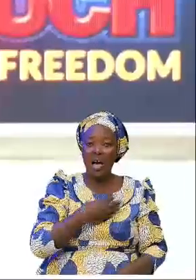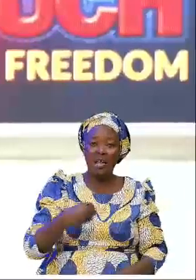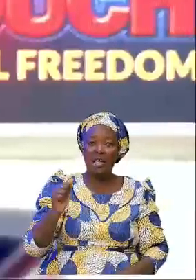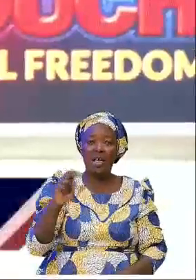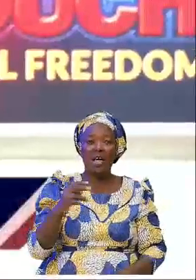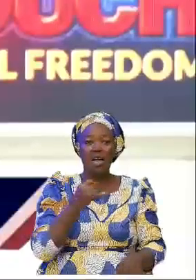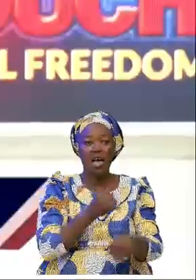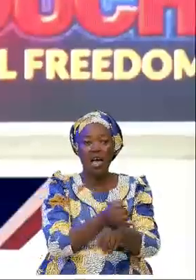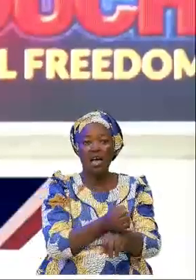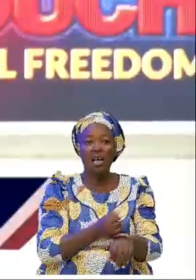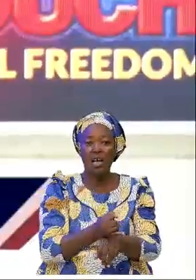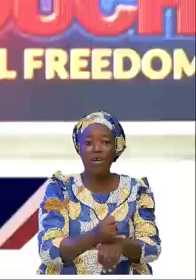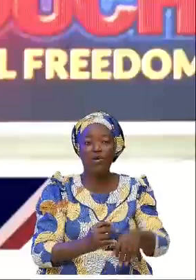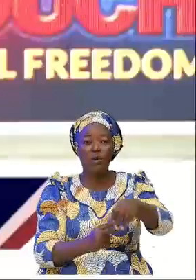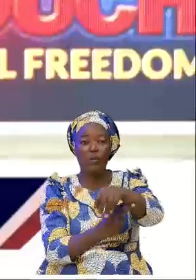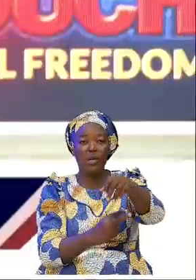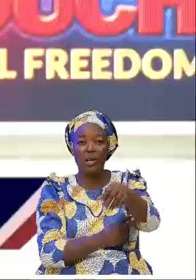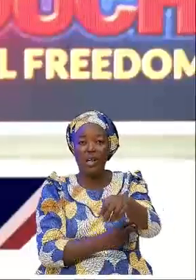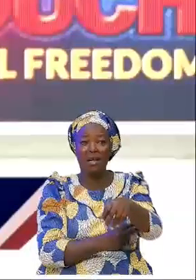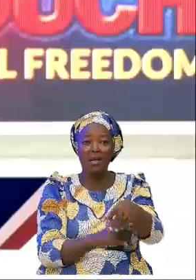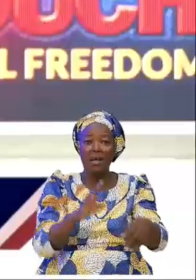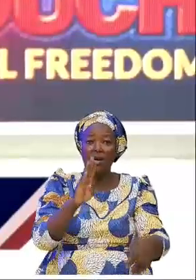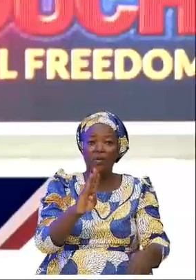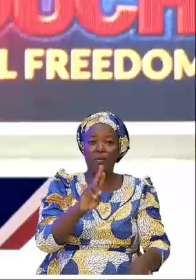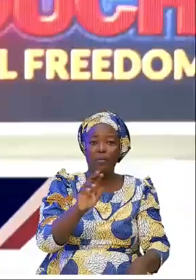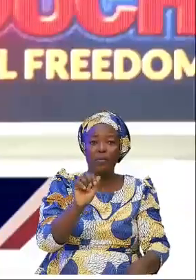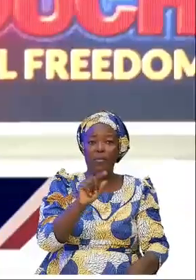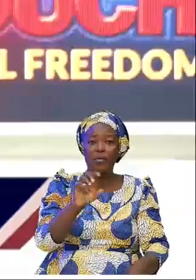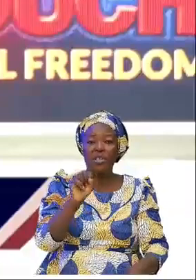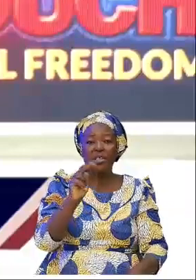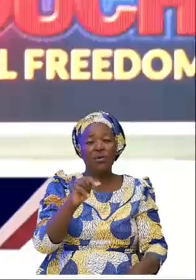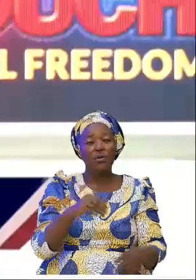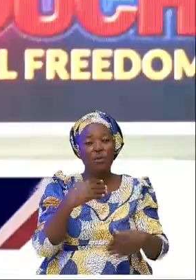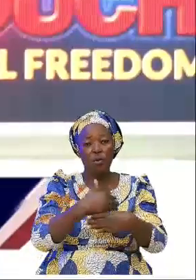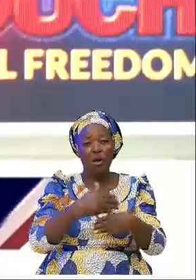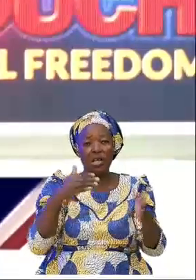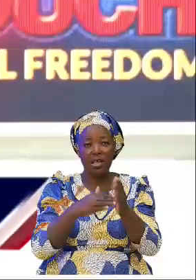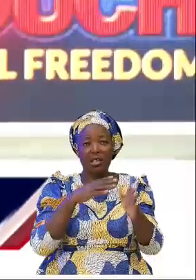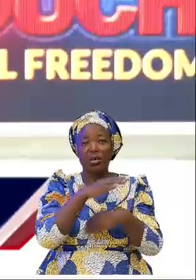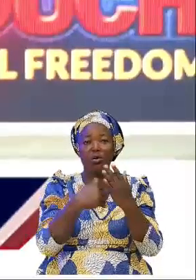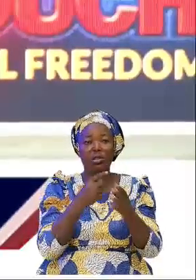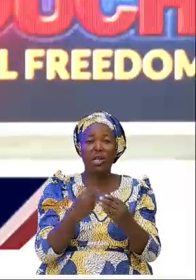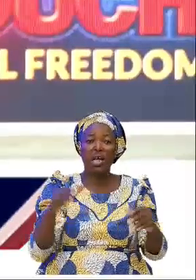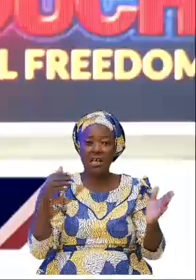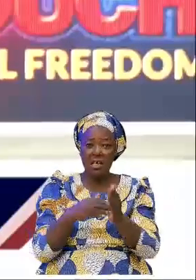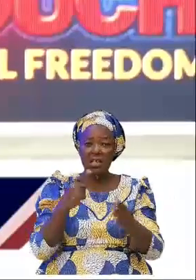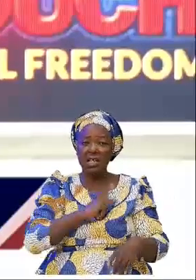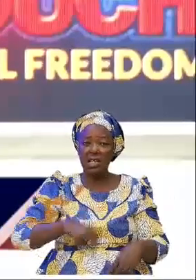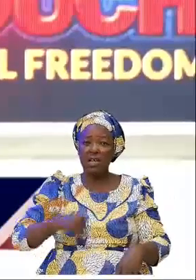city and an iron pillar, brazen walls against the whole